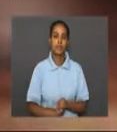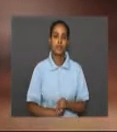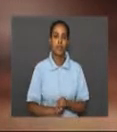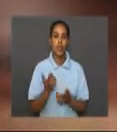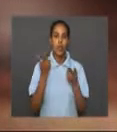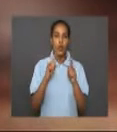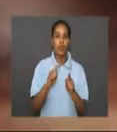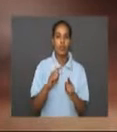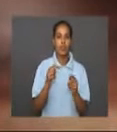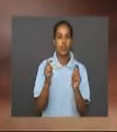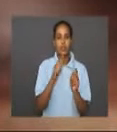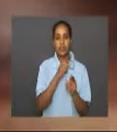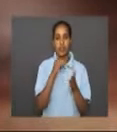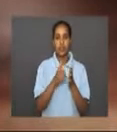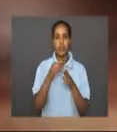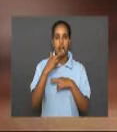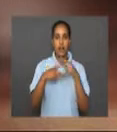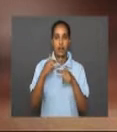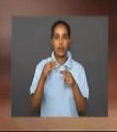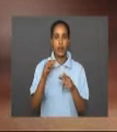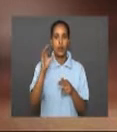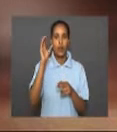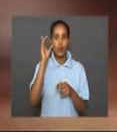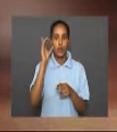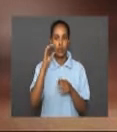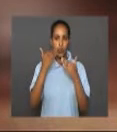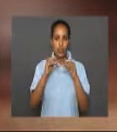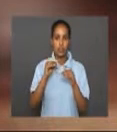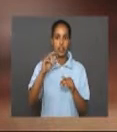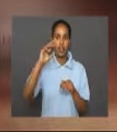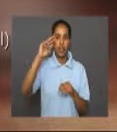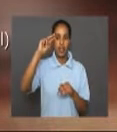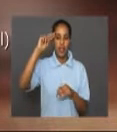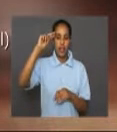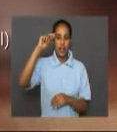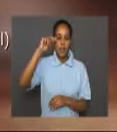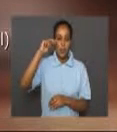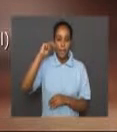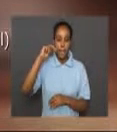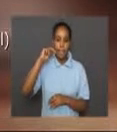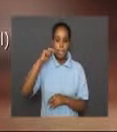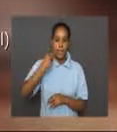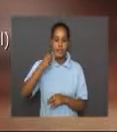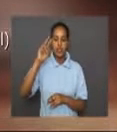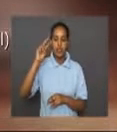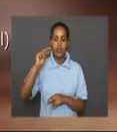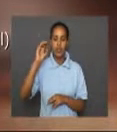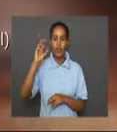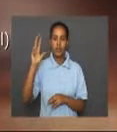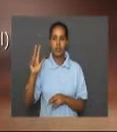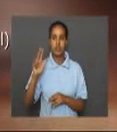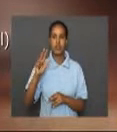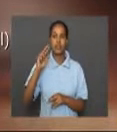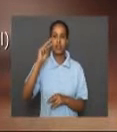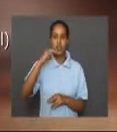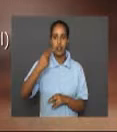bodies. In today's lesson, we are going to describe the manufacturing of